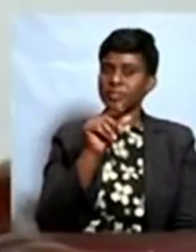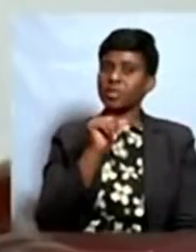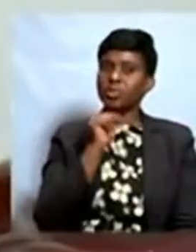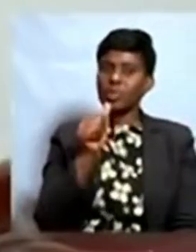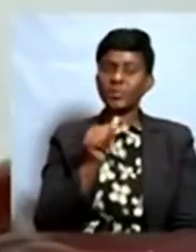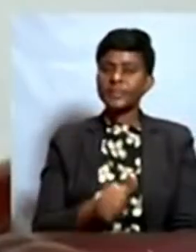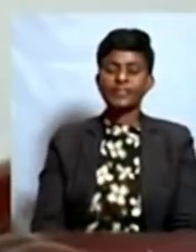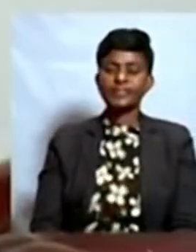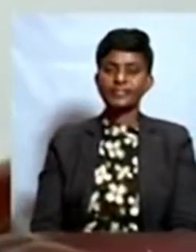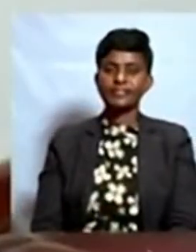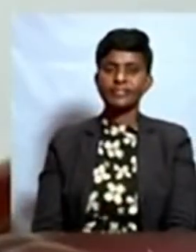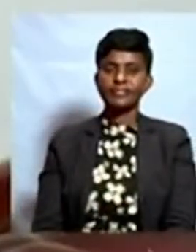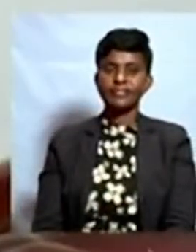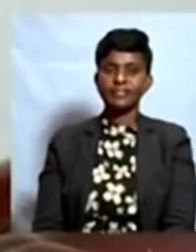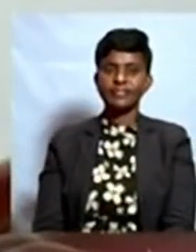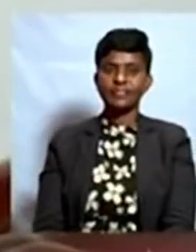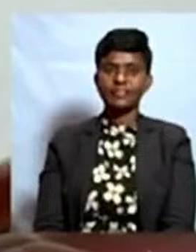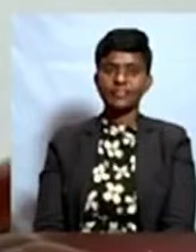don't.